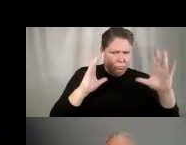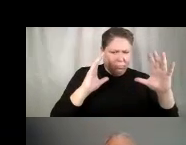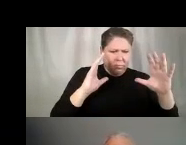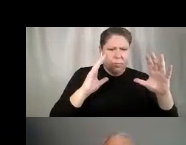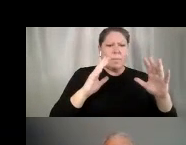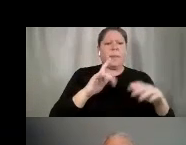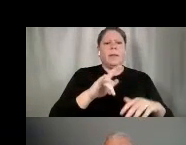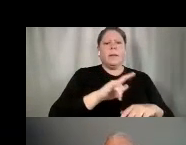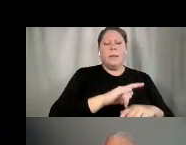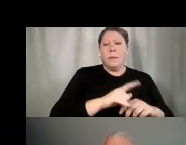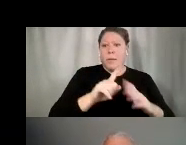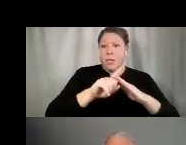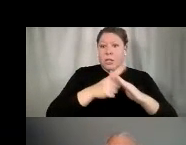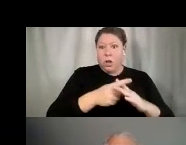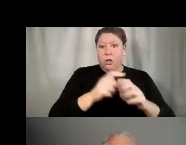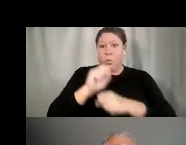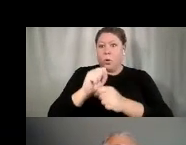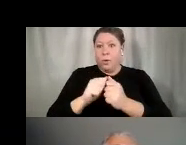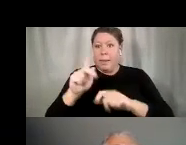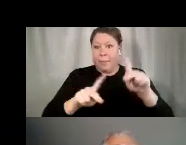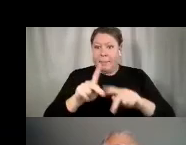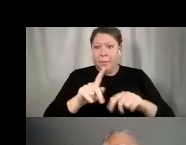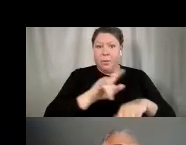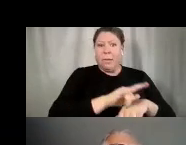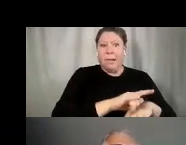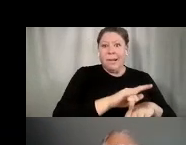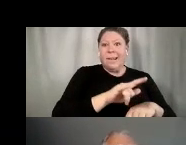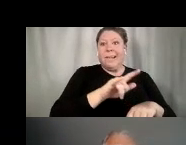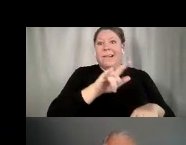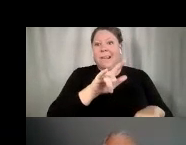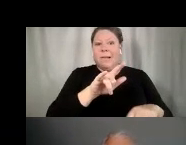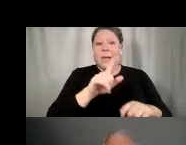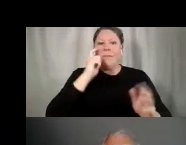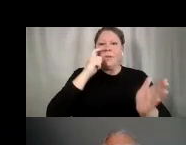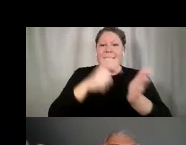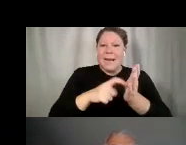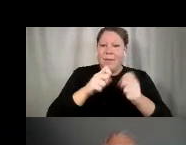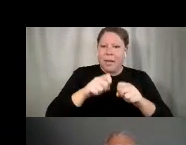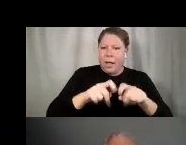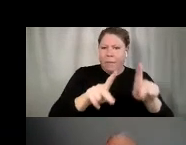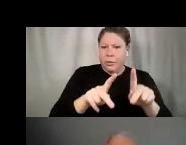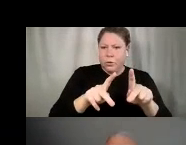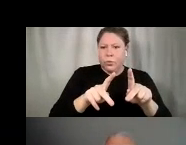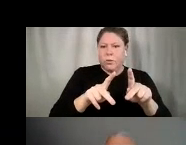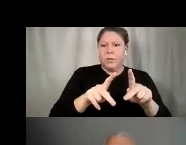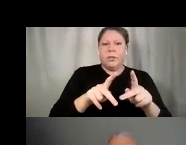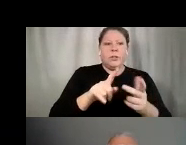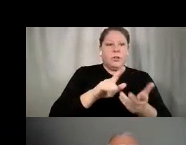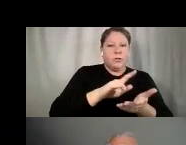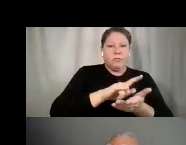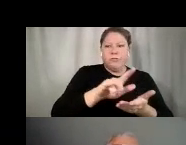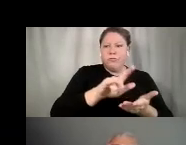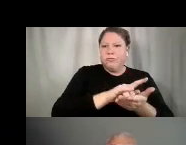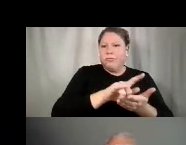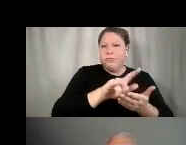to work with people, work with teams, we need to be able to identify those opportunities. We're taking off to where we're going.